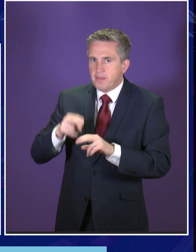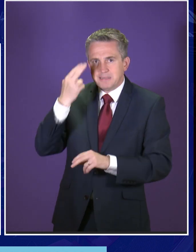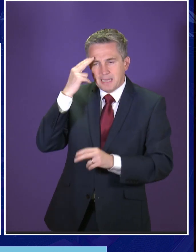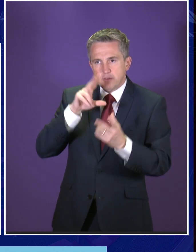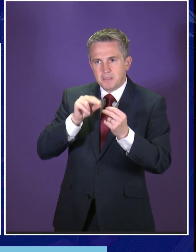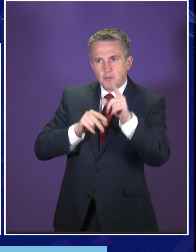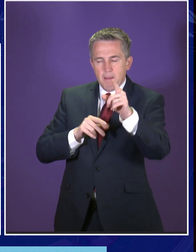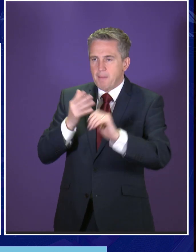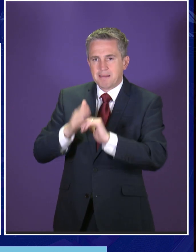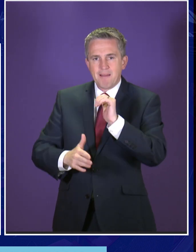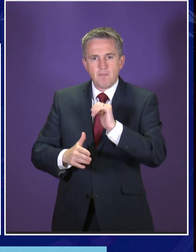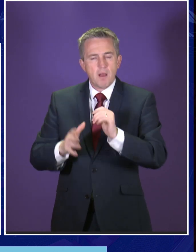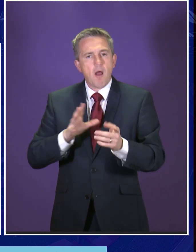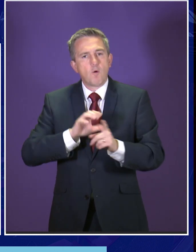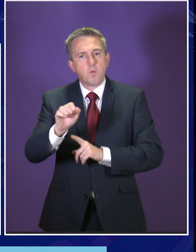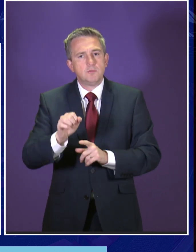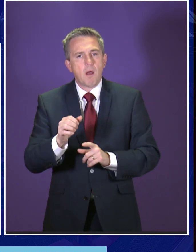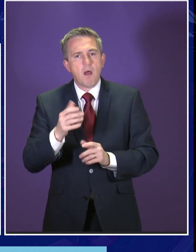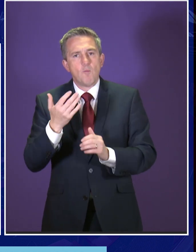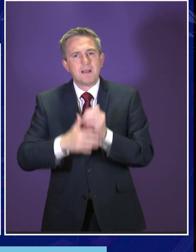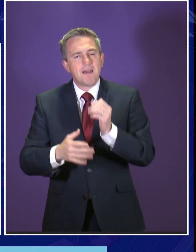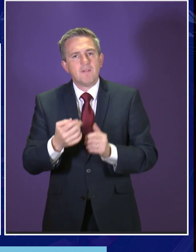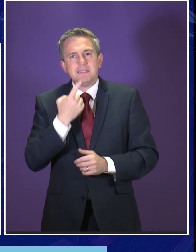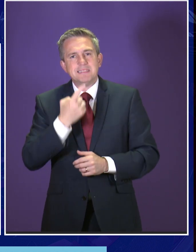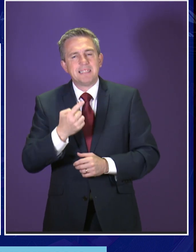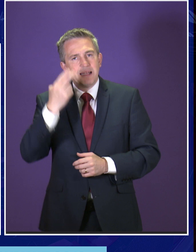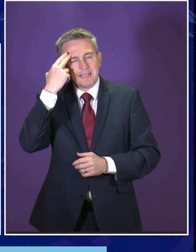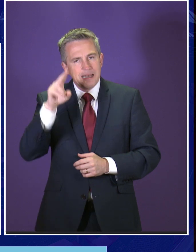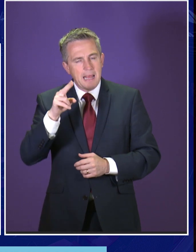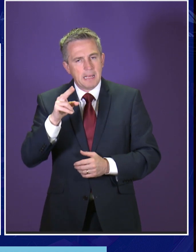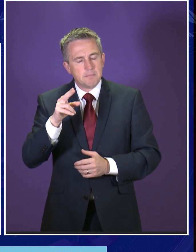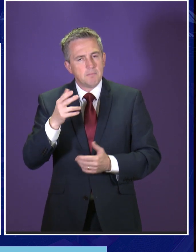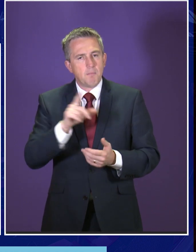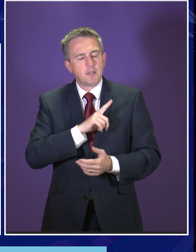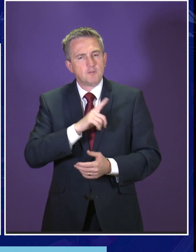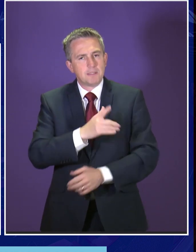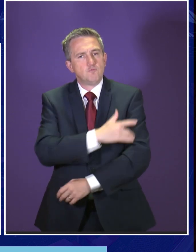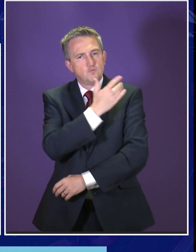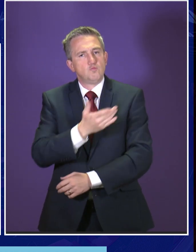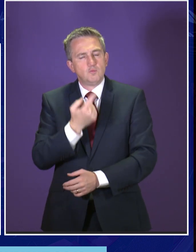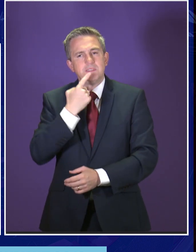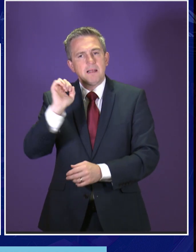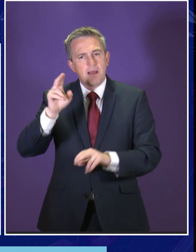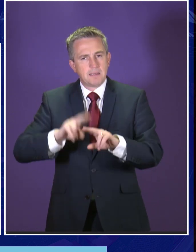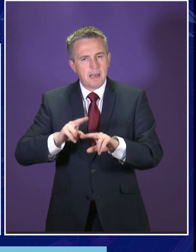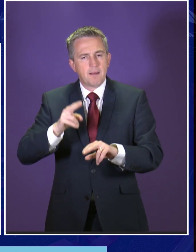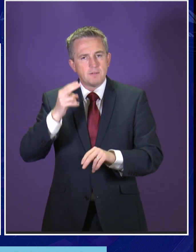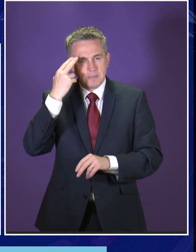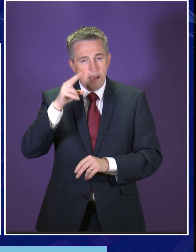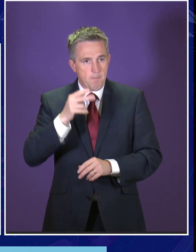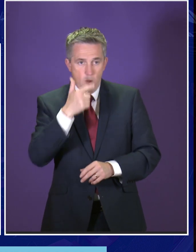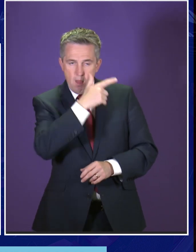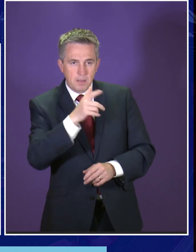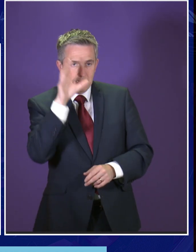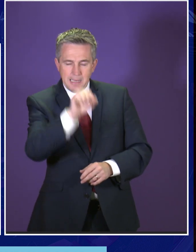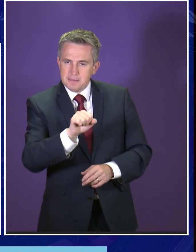was speaking to him? Of course I didn't, because in our culture we don't say our parents' name directly to them. It's very disrespectful. So I was like, "Oh, that's a lucky guess,